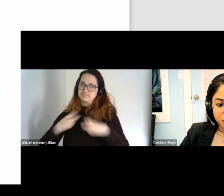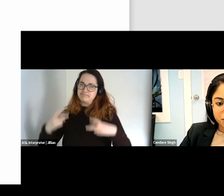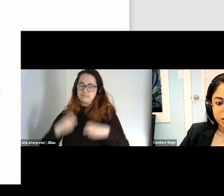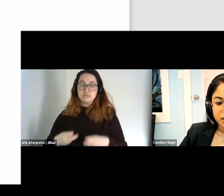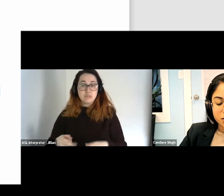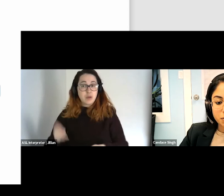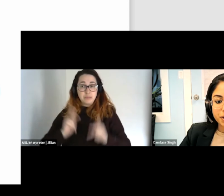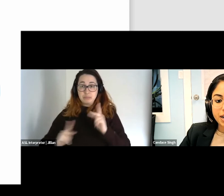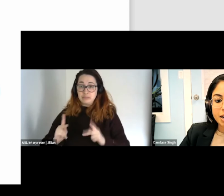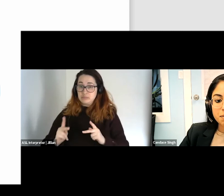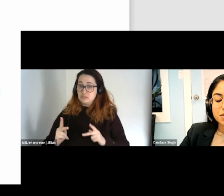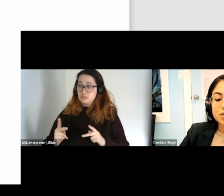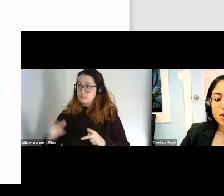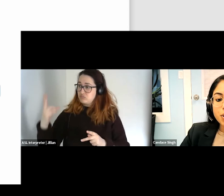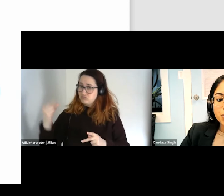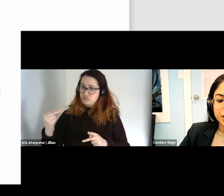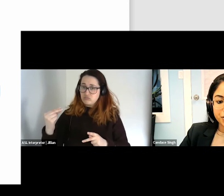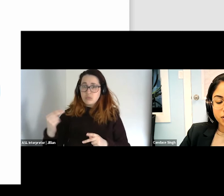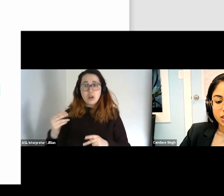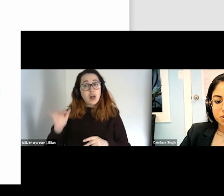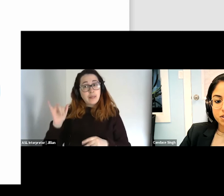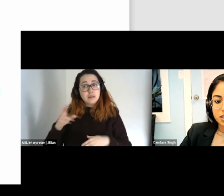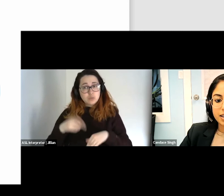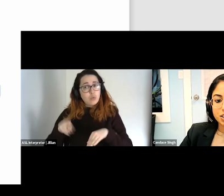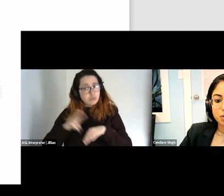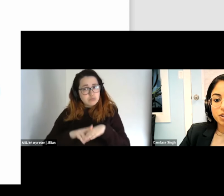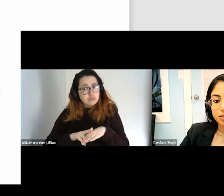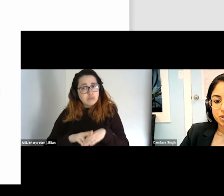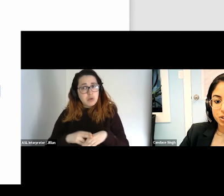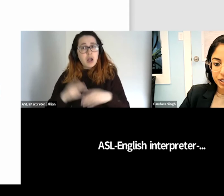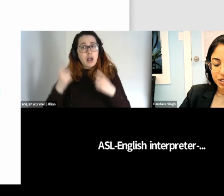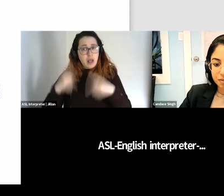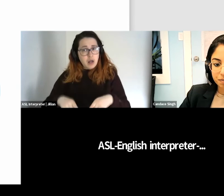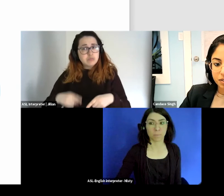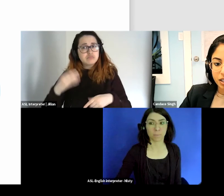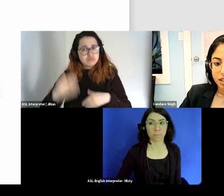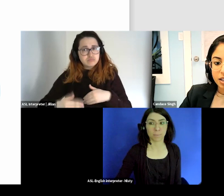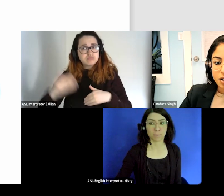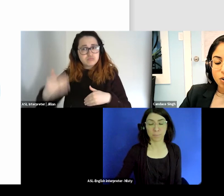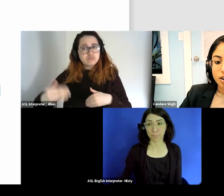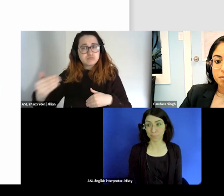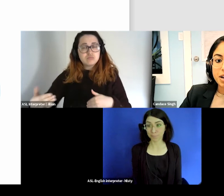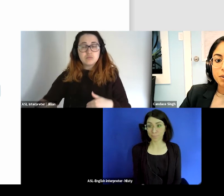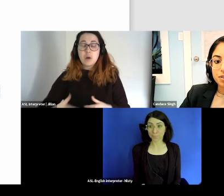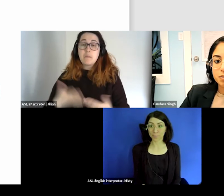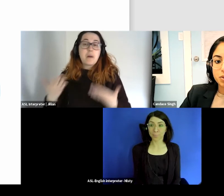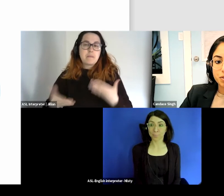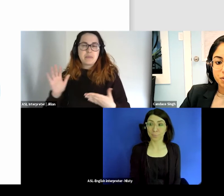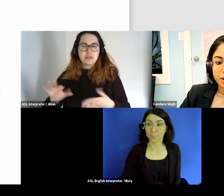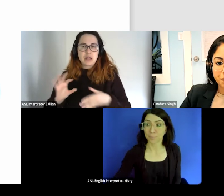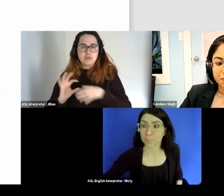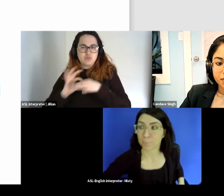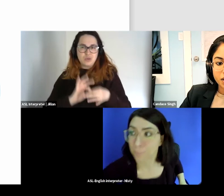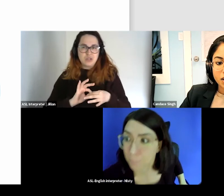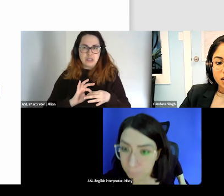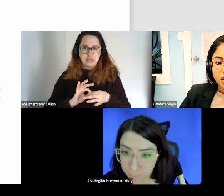normal circumstance, but perhaps the no in your life was attached to another situation. Okay, or met with some sort of